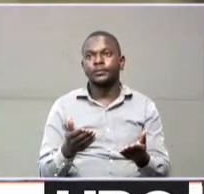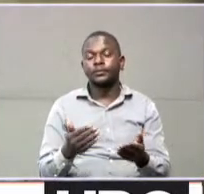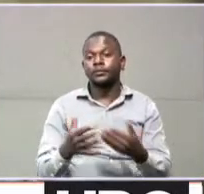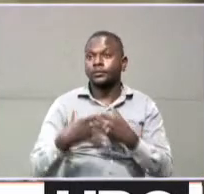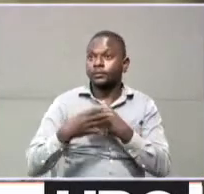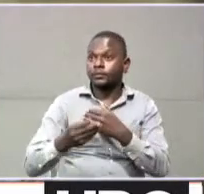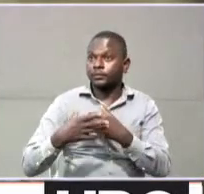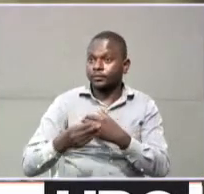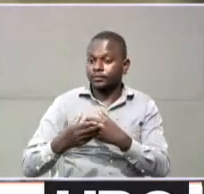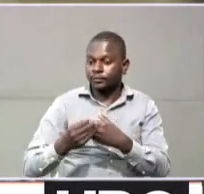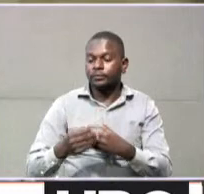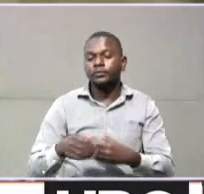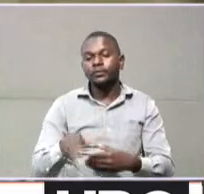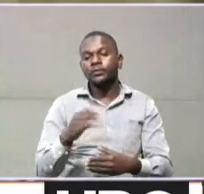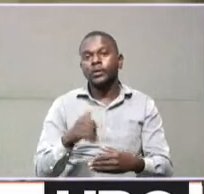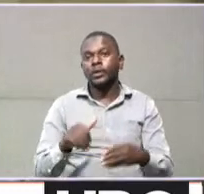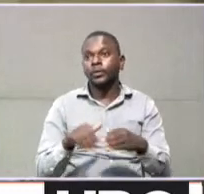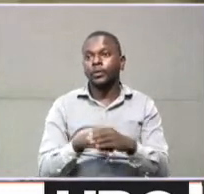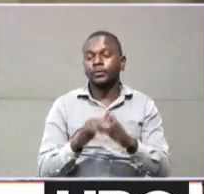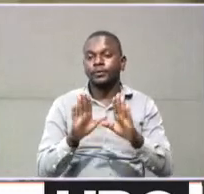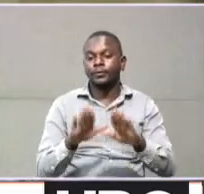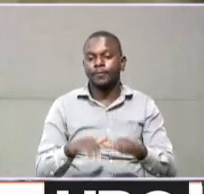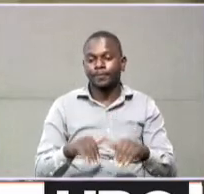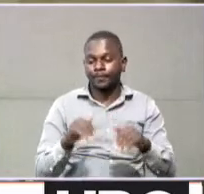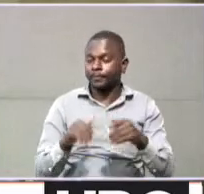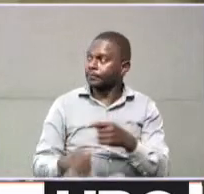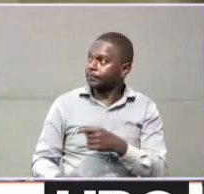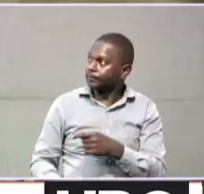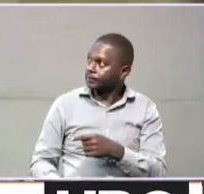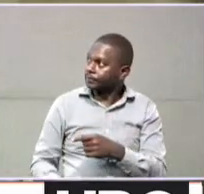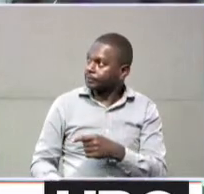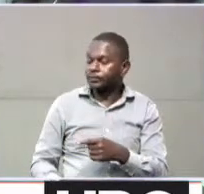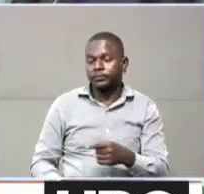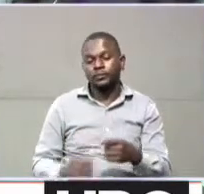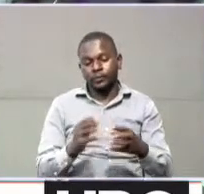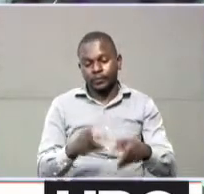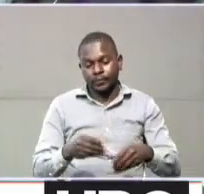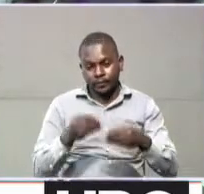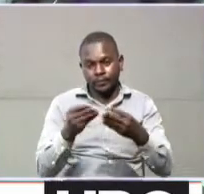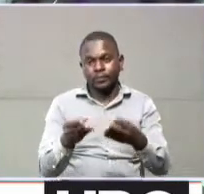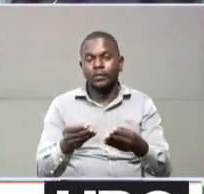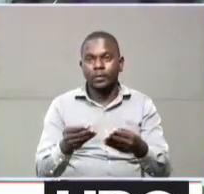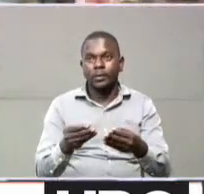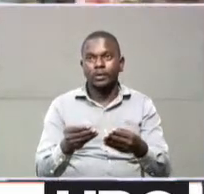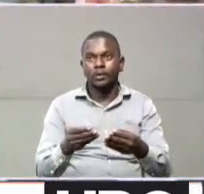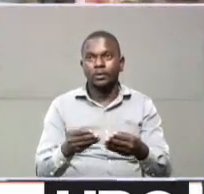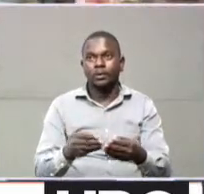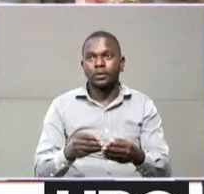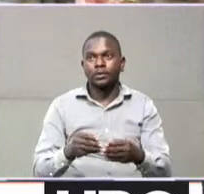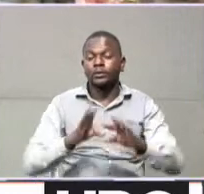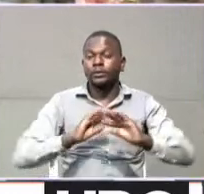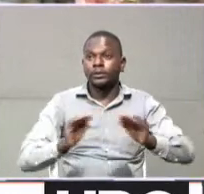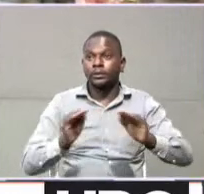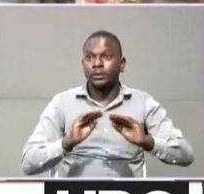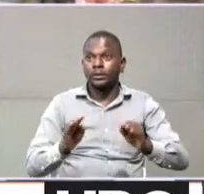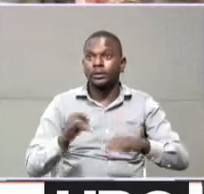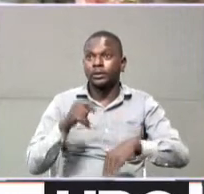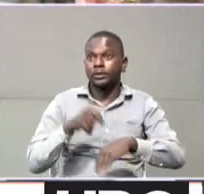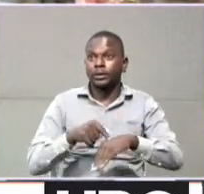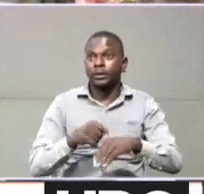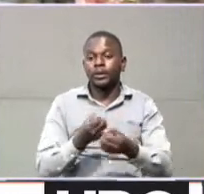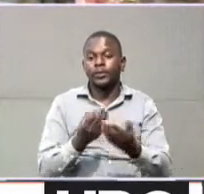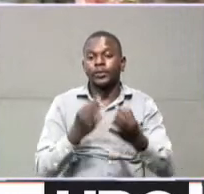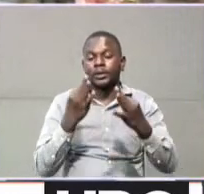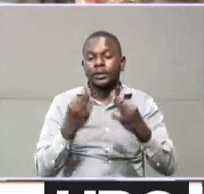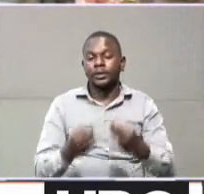copies for all members although we had given at the induction time very many